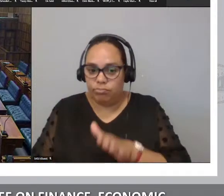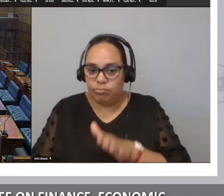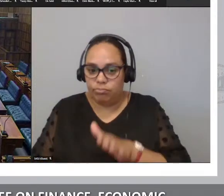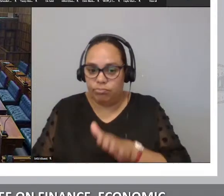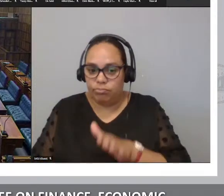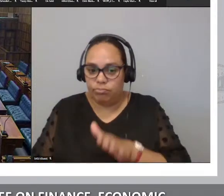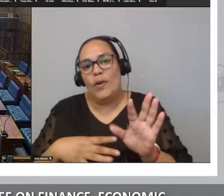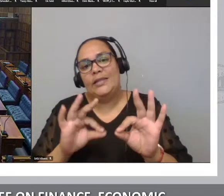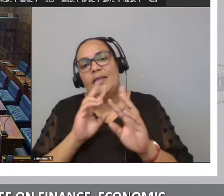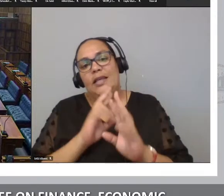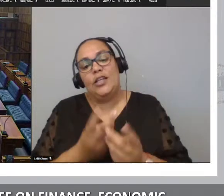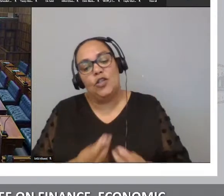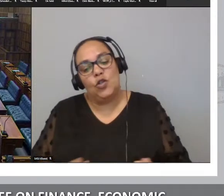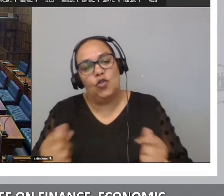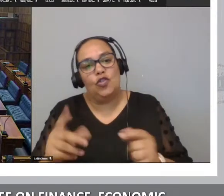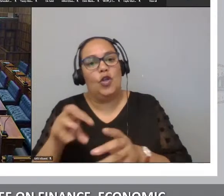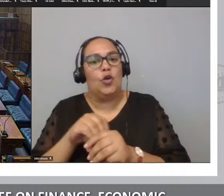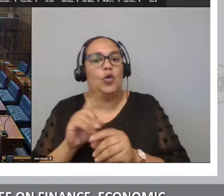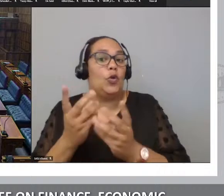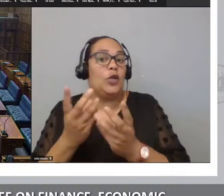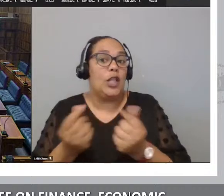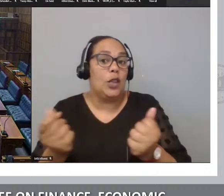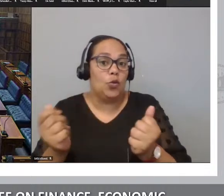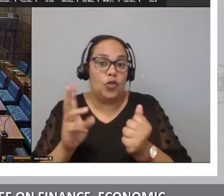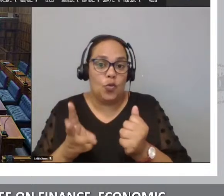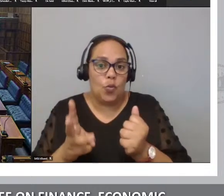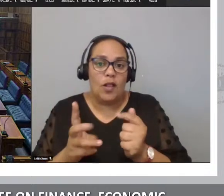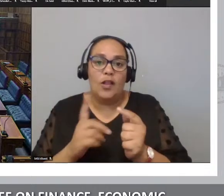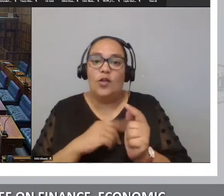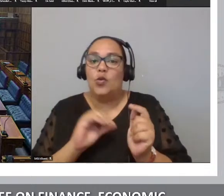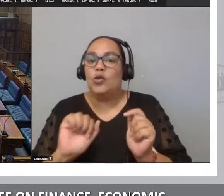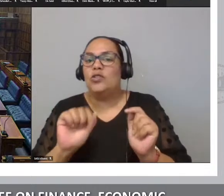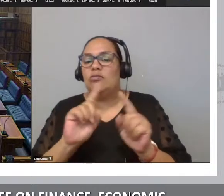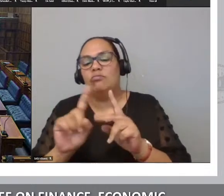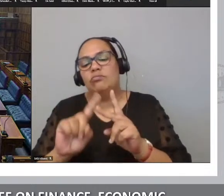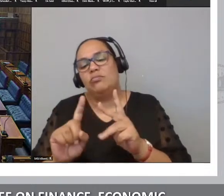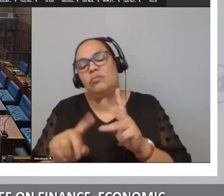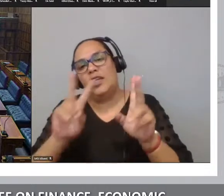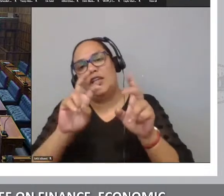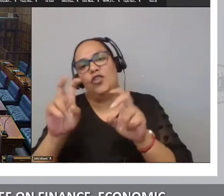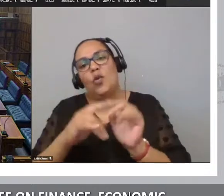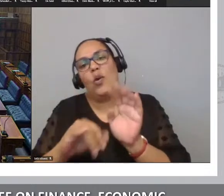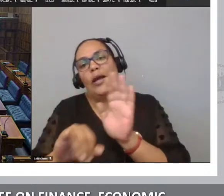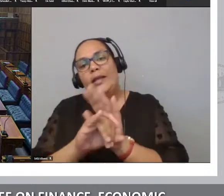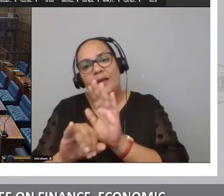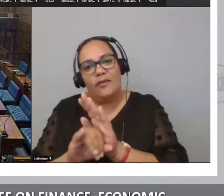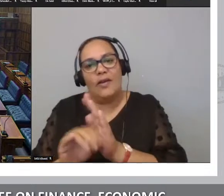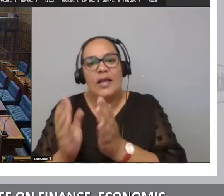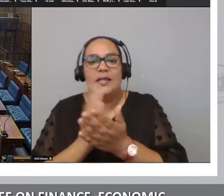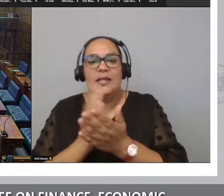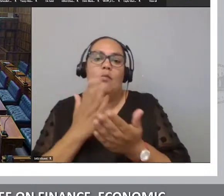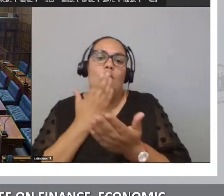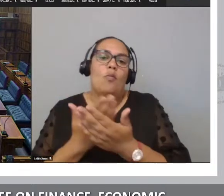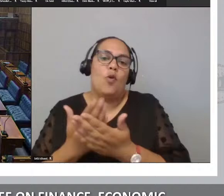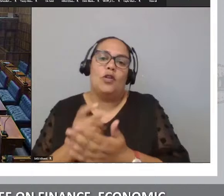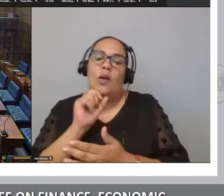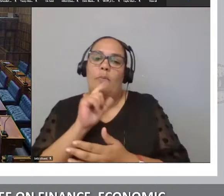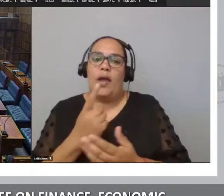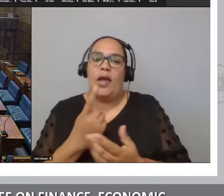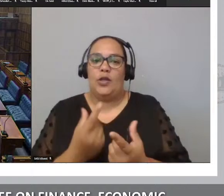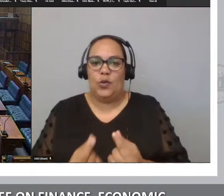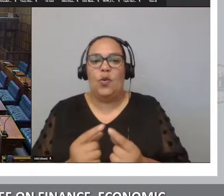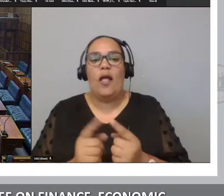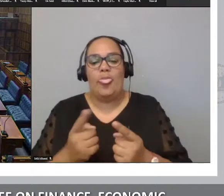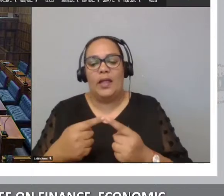resolutions which include Solutions um to the issues that have been identified today and to some of the proposals that have been made and then